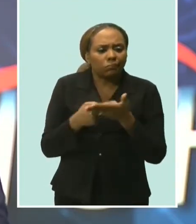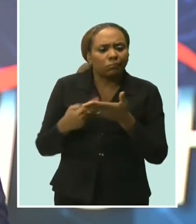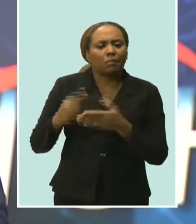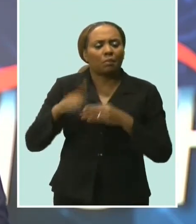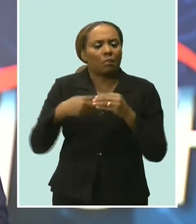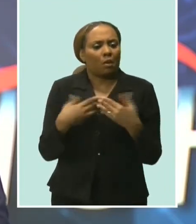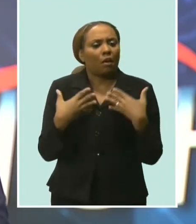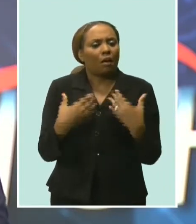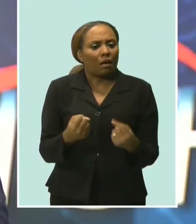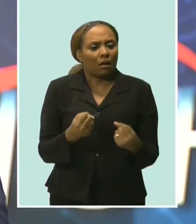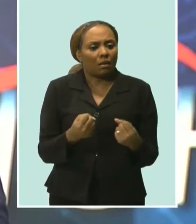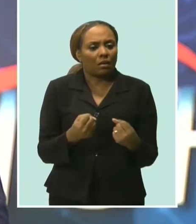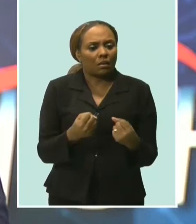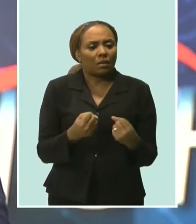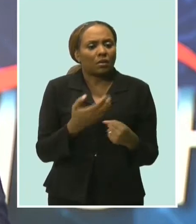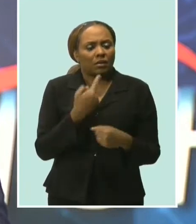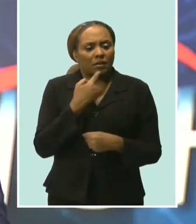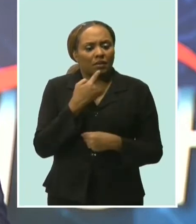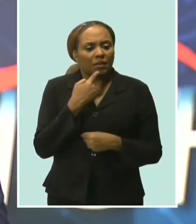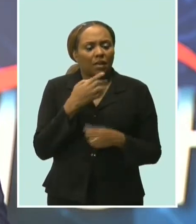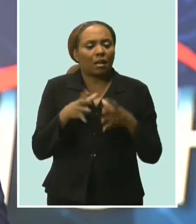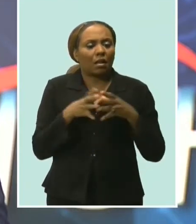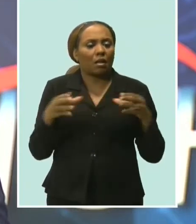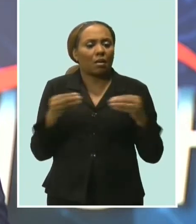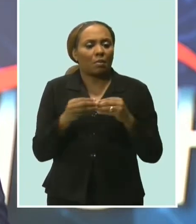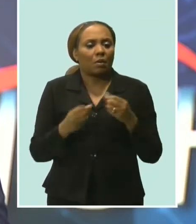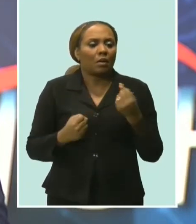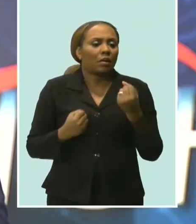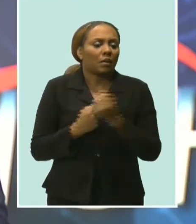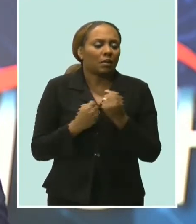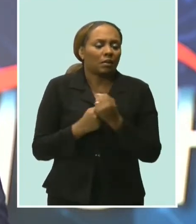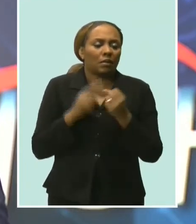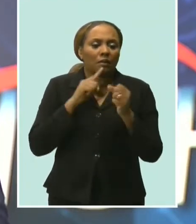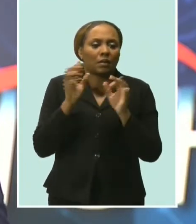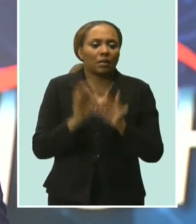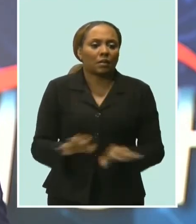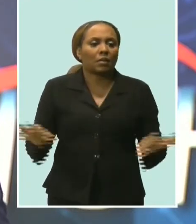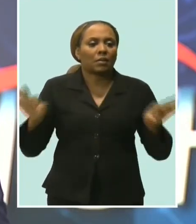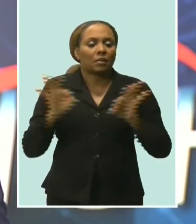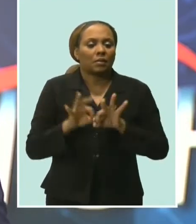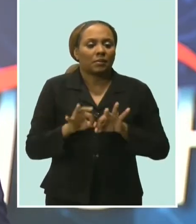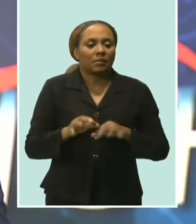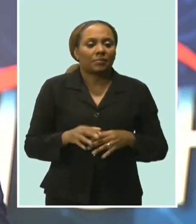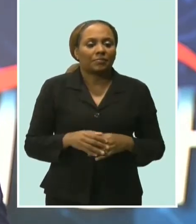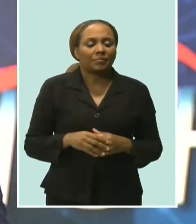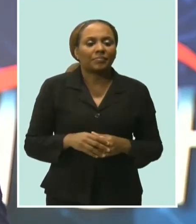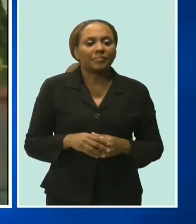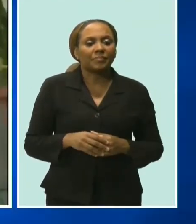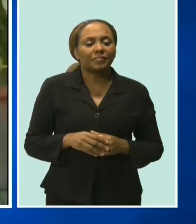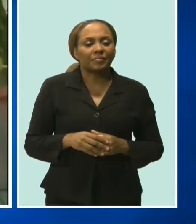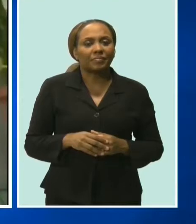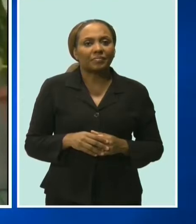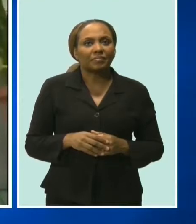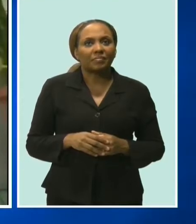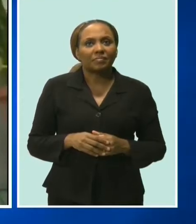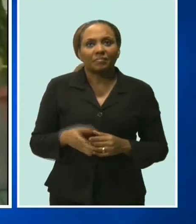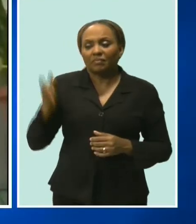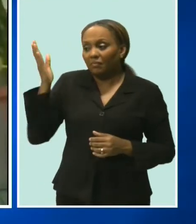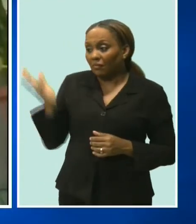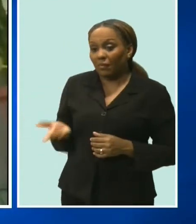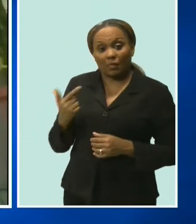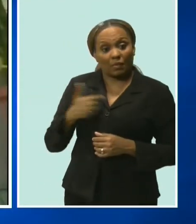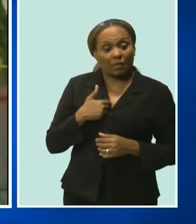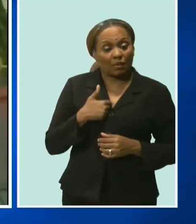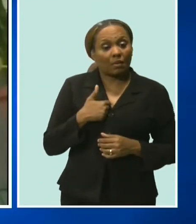organized by the Ashley Lashley Foundation. She says more advocacy is needed on these issues. I want, however,